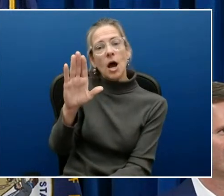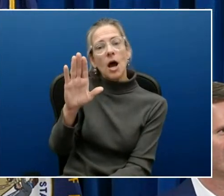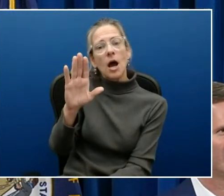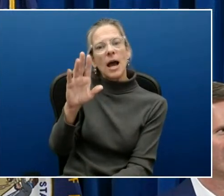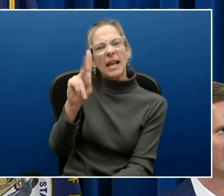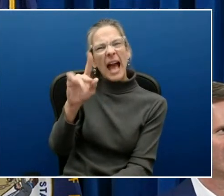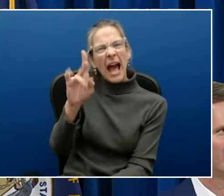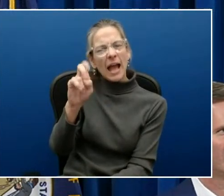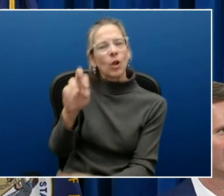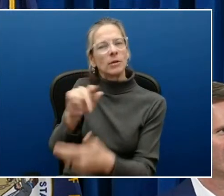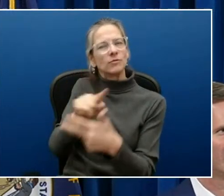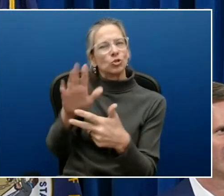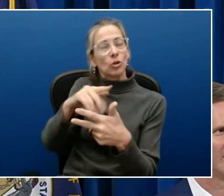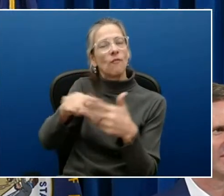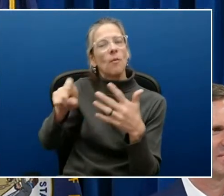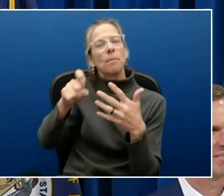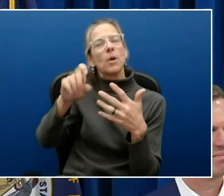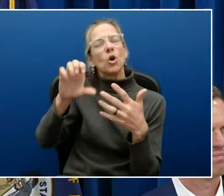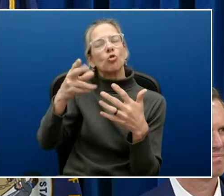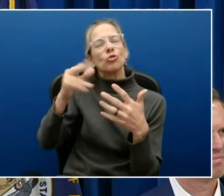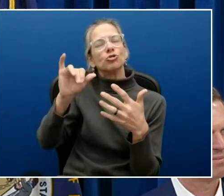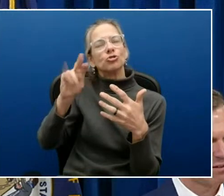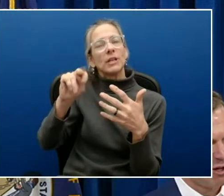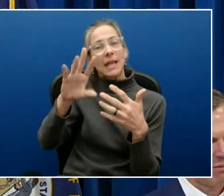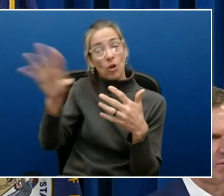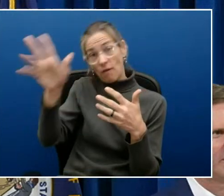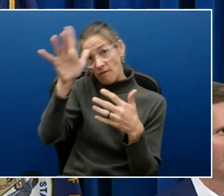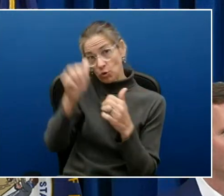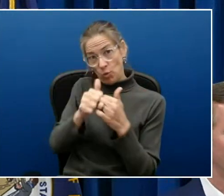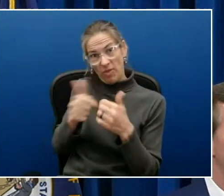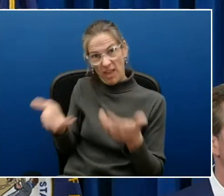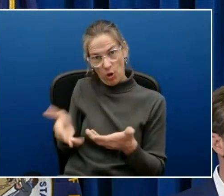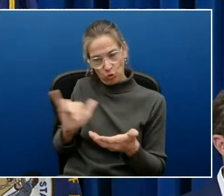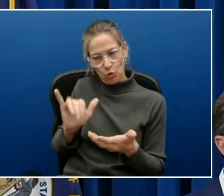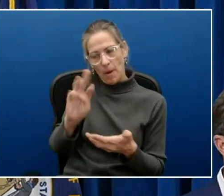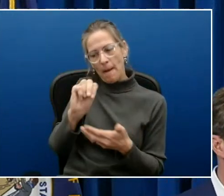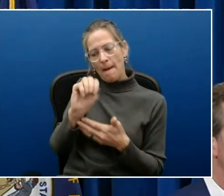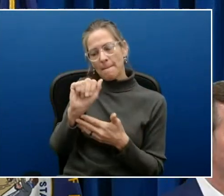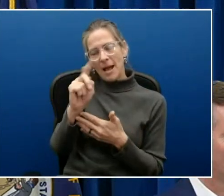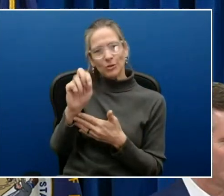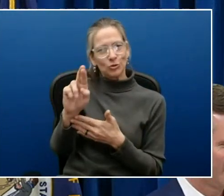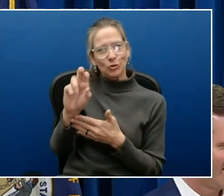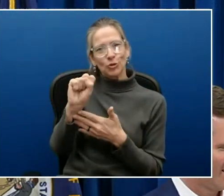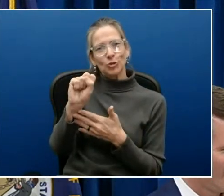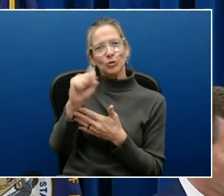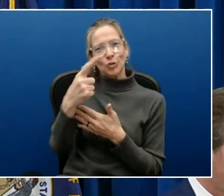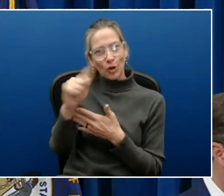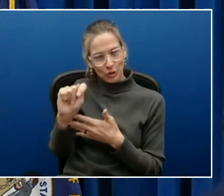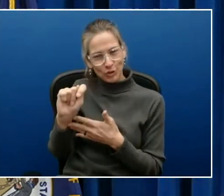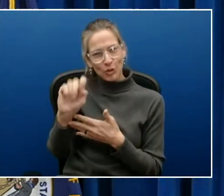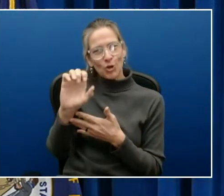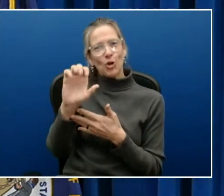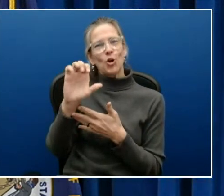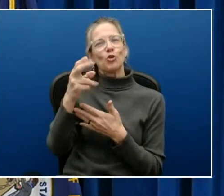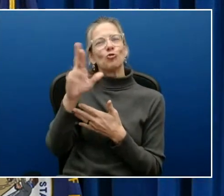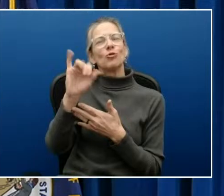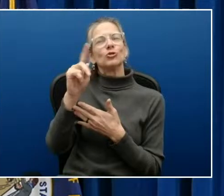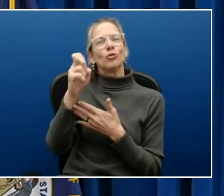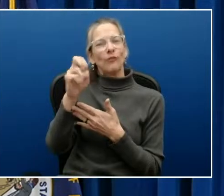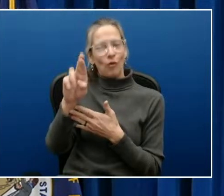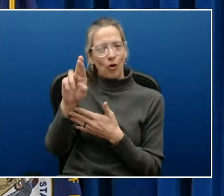Matos from Christian County. Their dad is here with us too, Master Sergeant Christopher Collins of the 101st Airborne Division at Fort